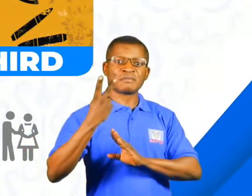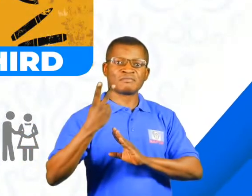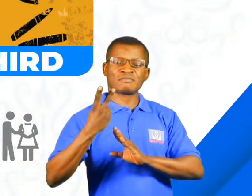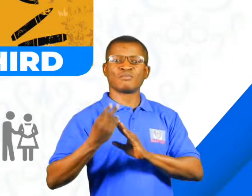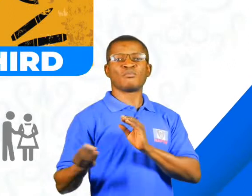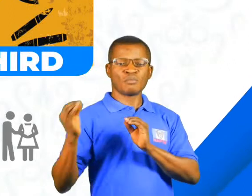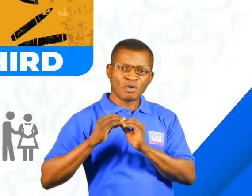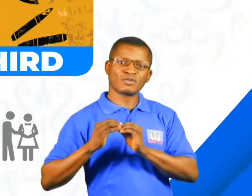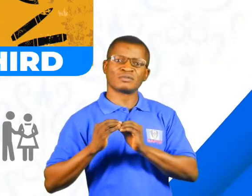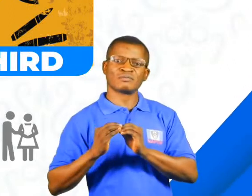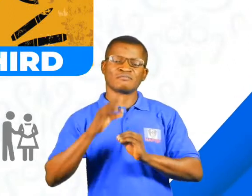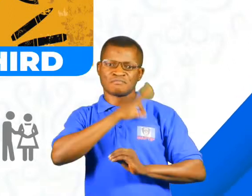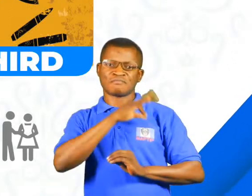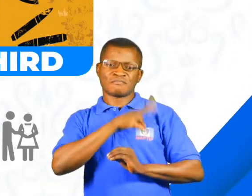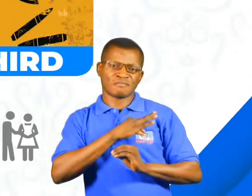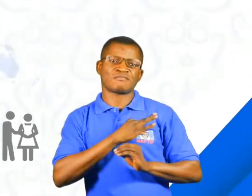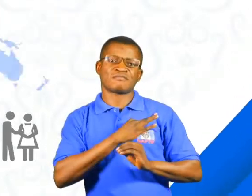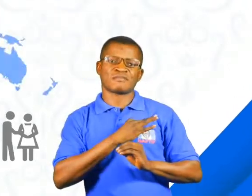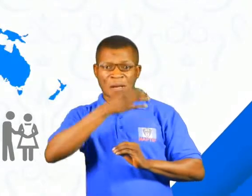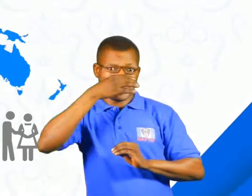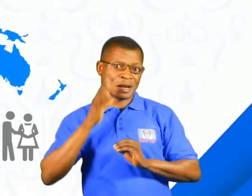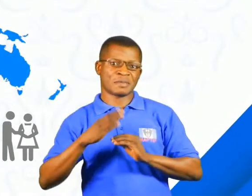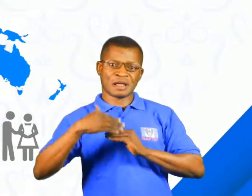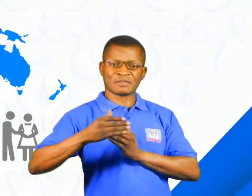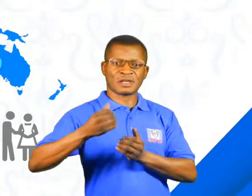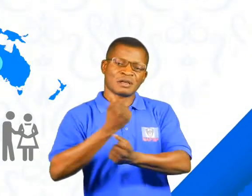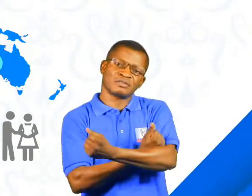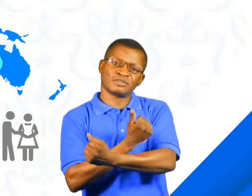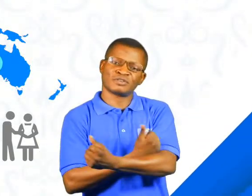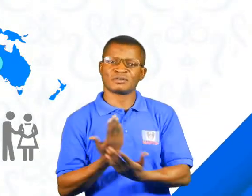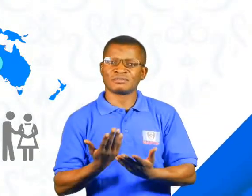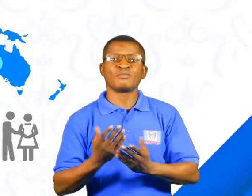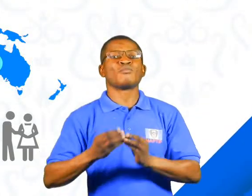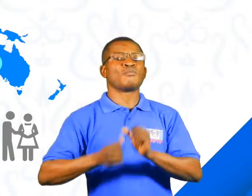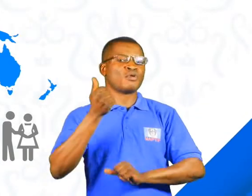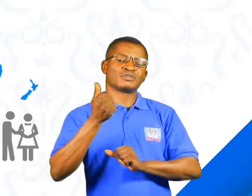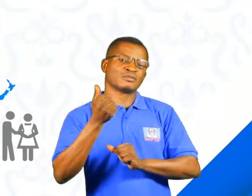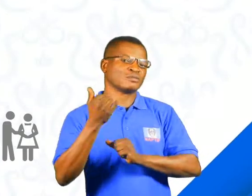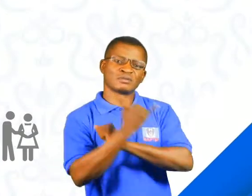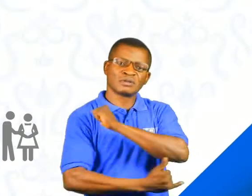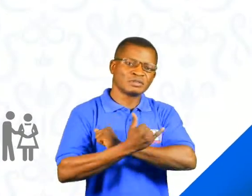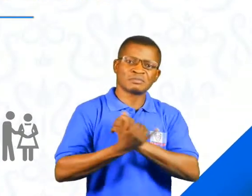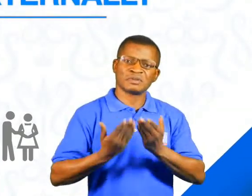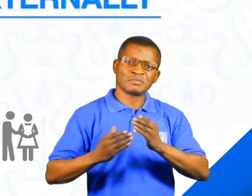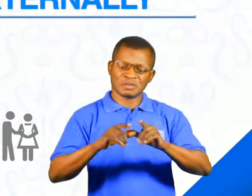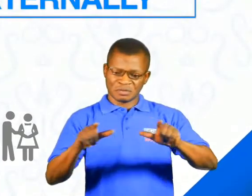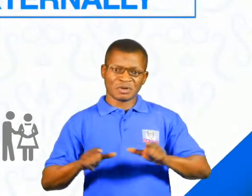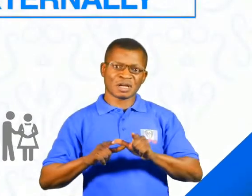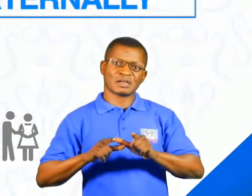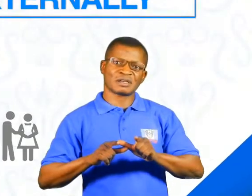profitable industry after drug trafficking. Virtually all countries are affected either internally